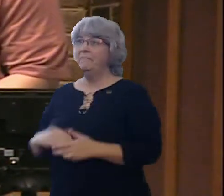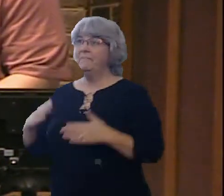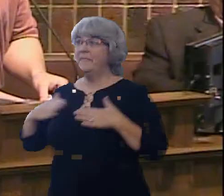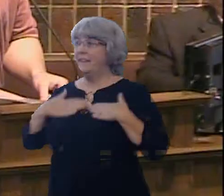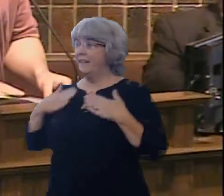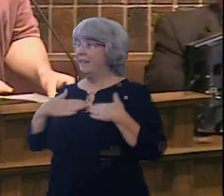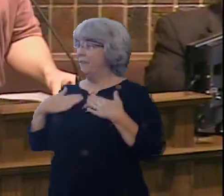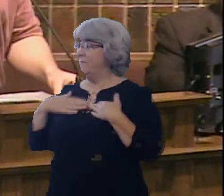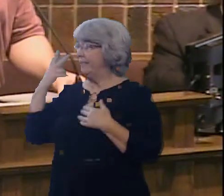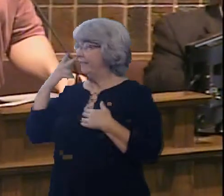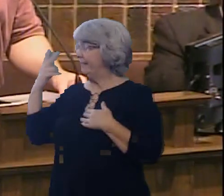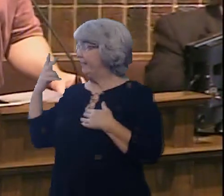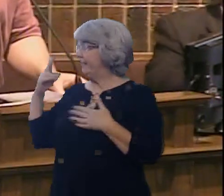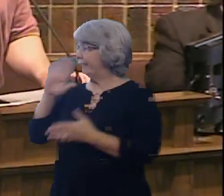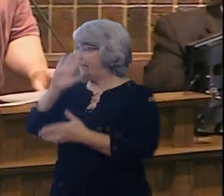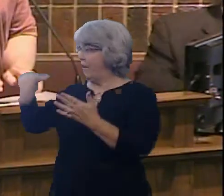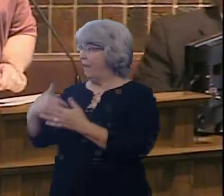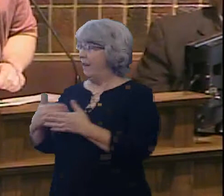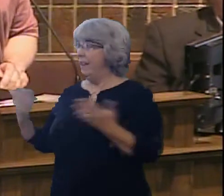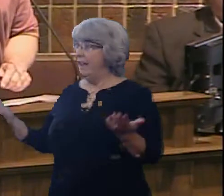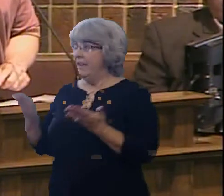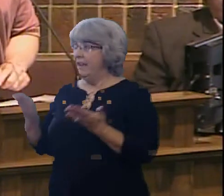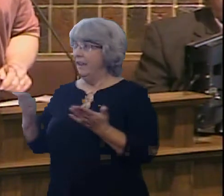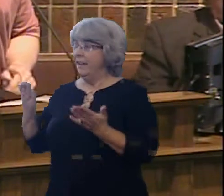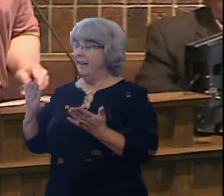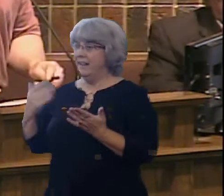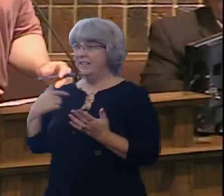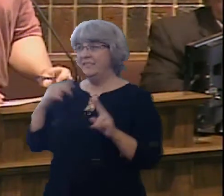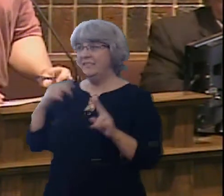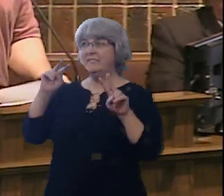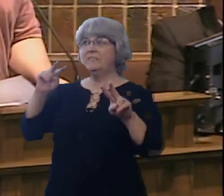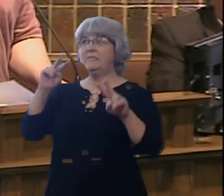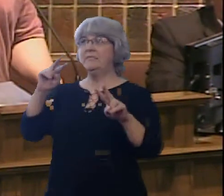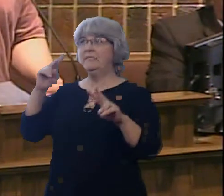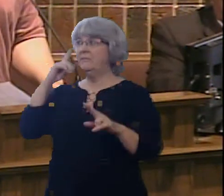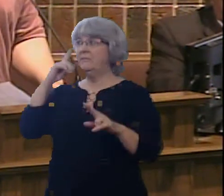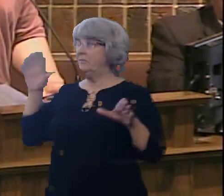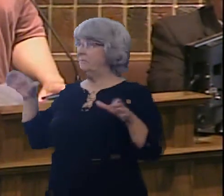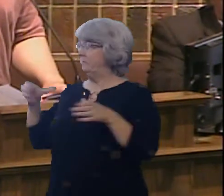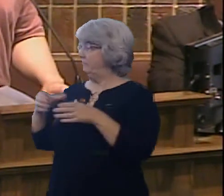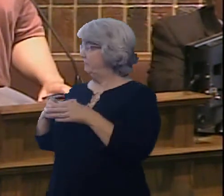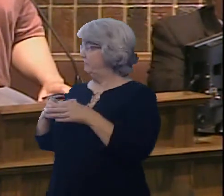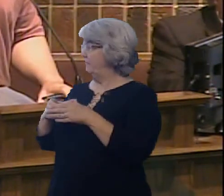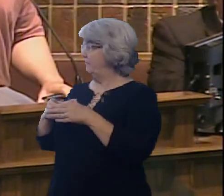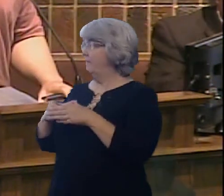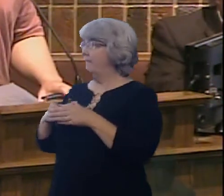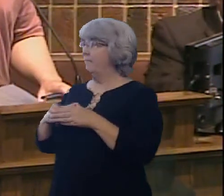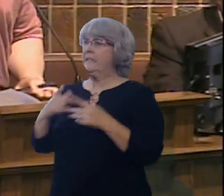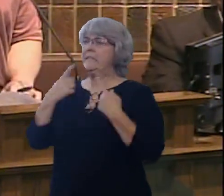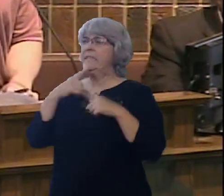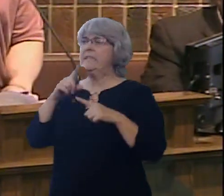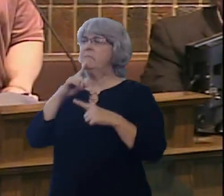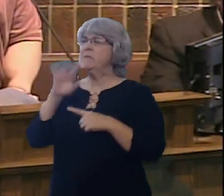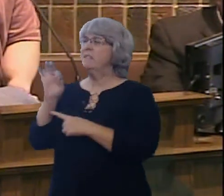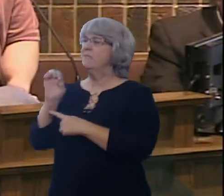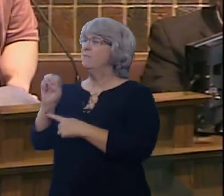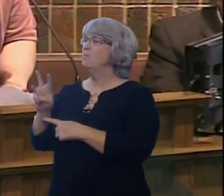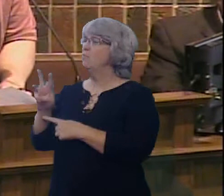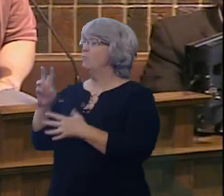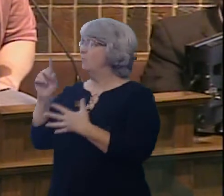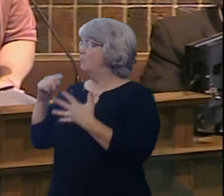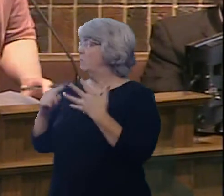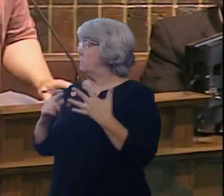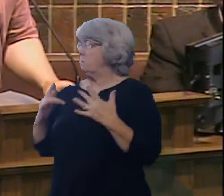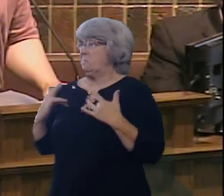you. Look forward to our time together. Have just a few announcements to mention once again. Nothing